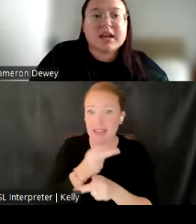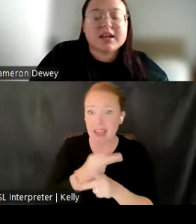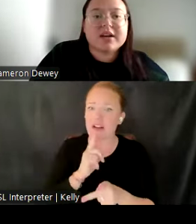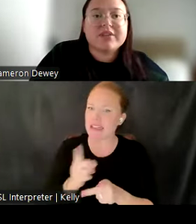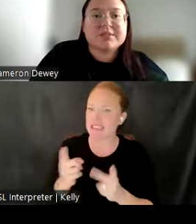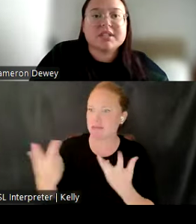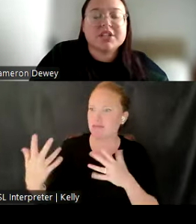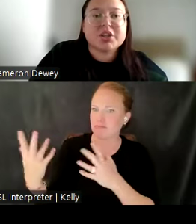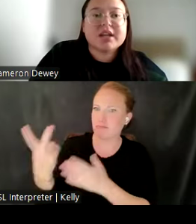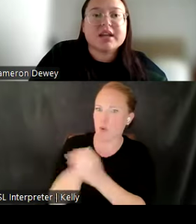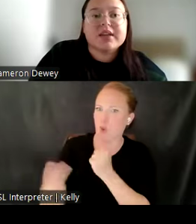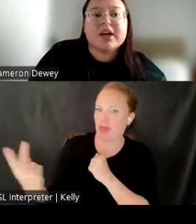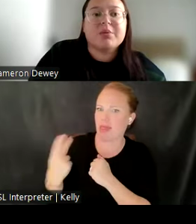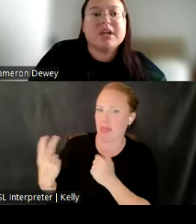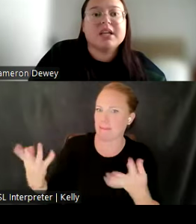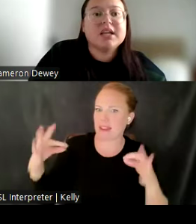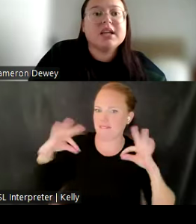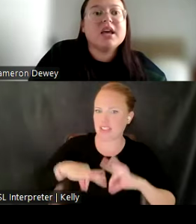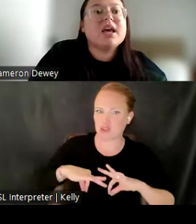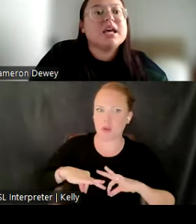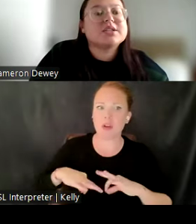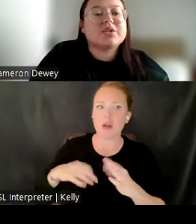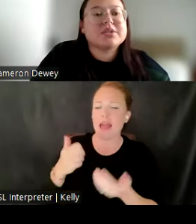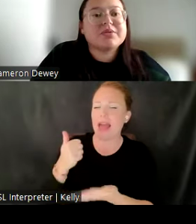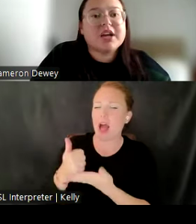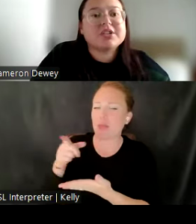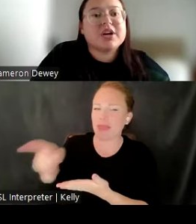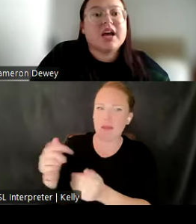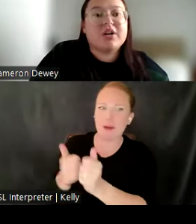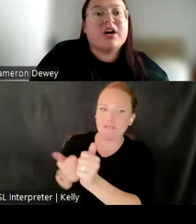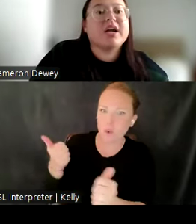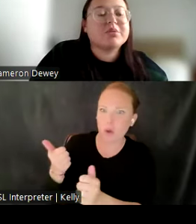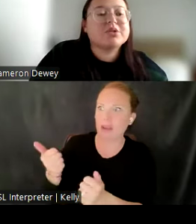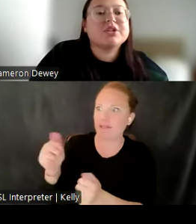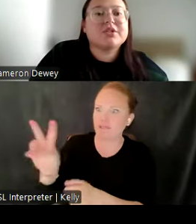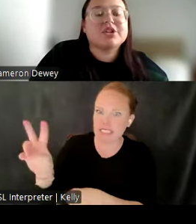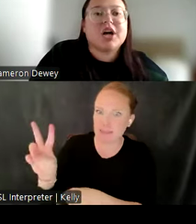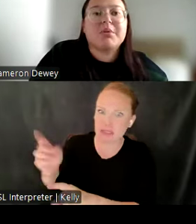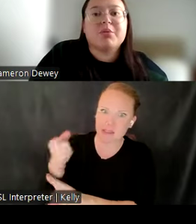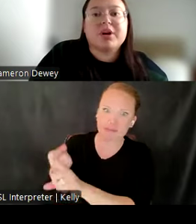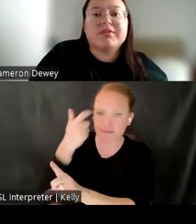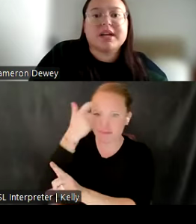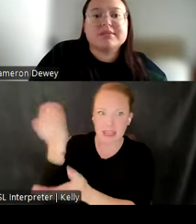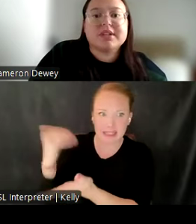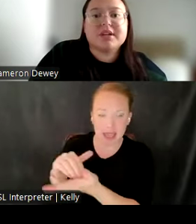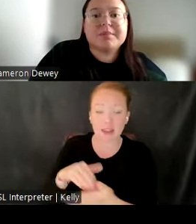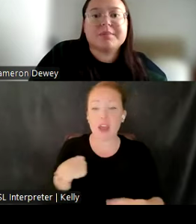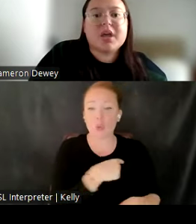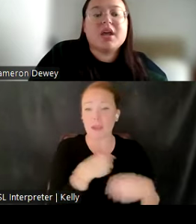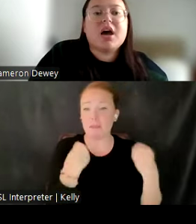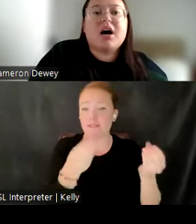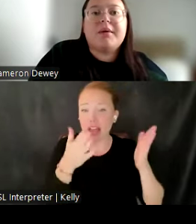avoid secondary victimization and get the help they need, and service providers are able to do their job more